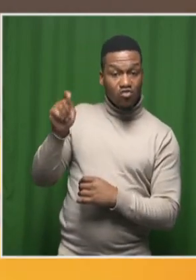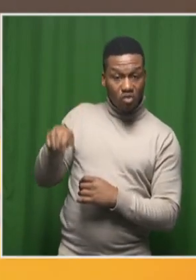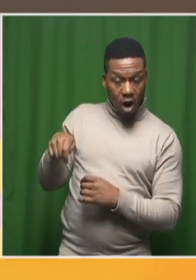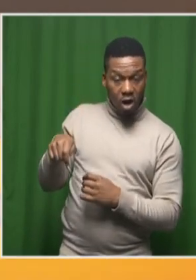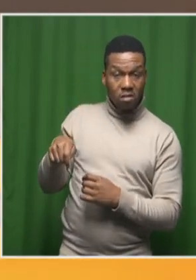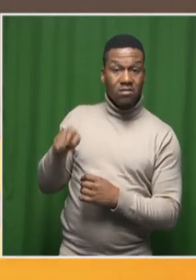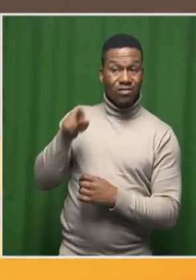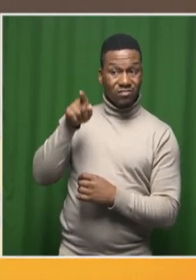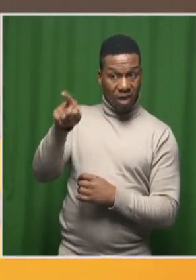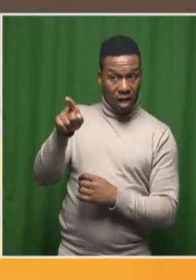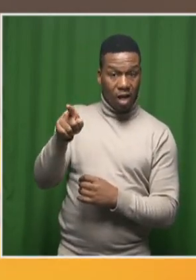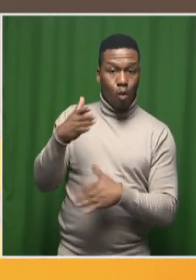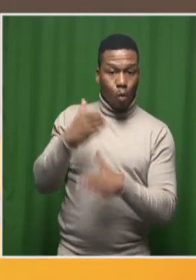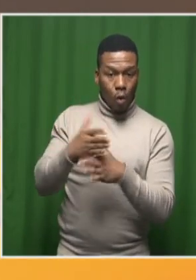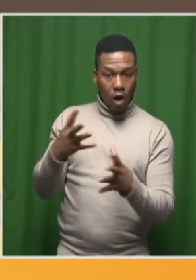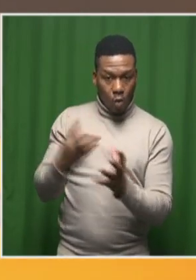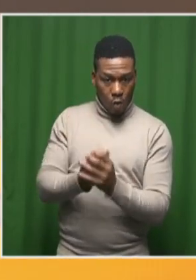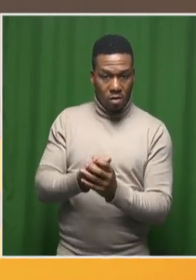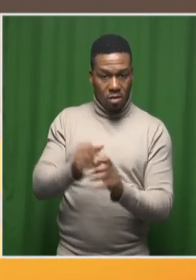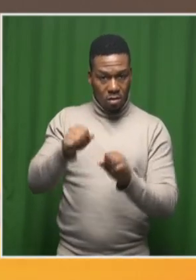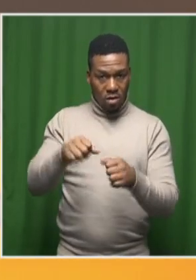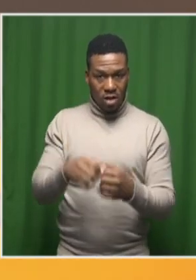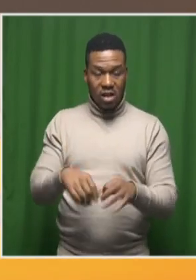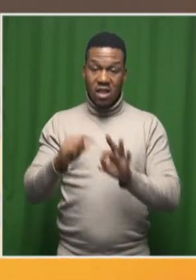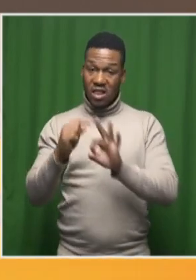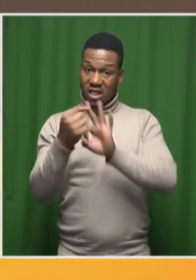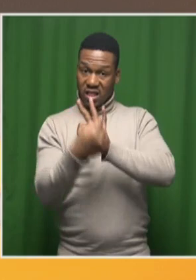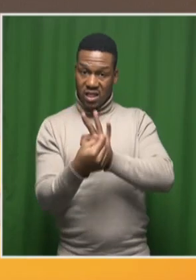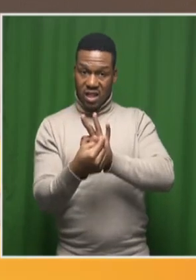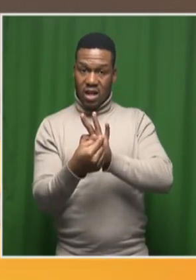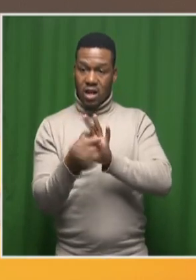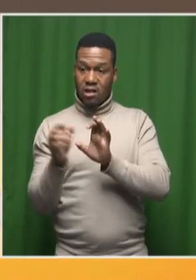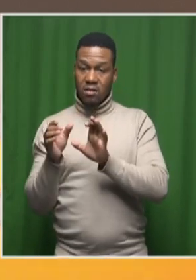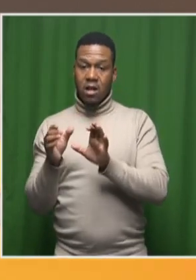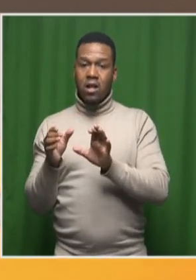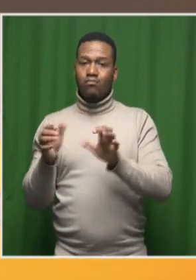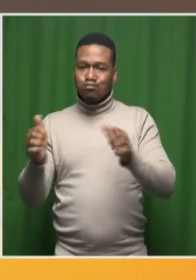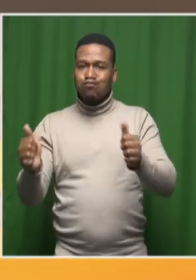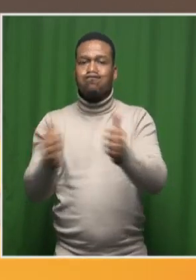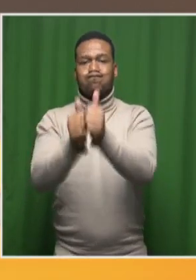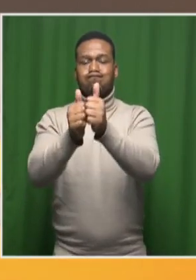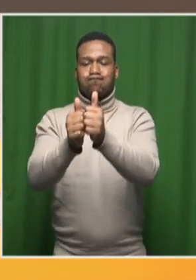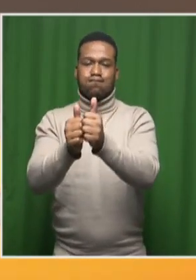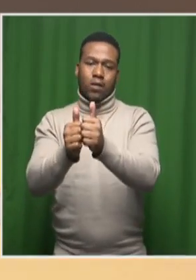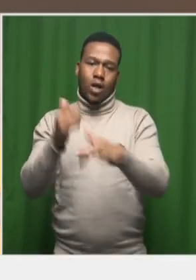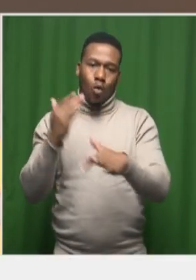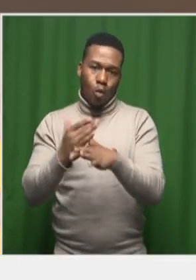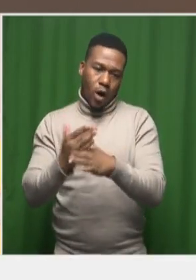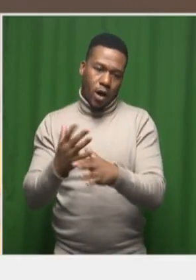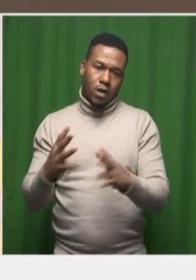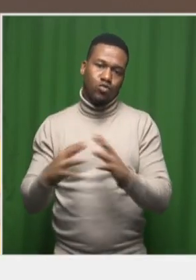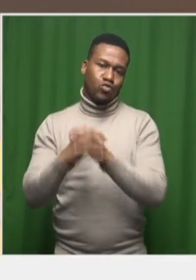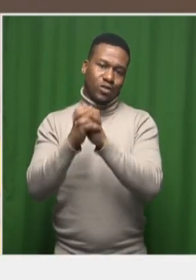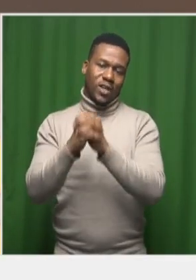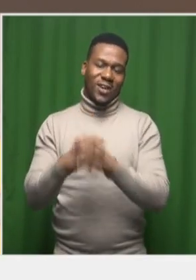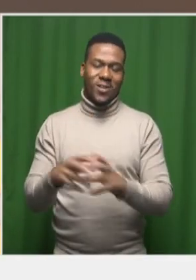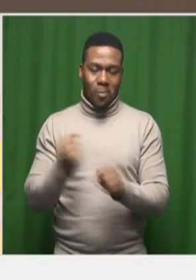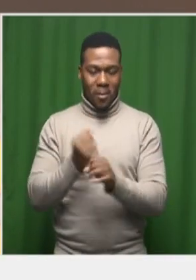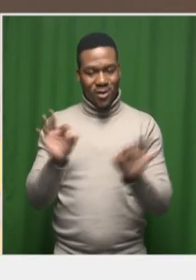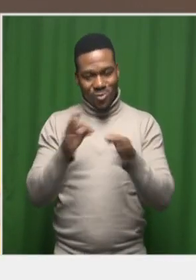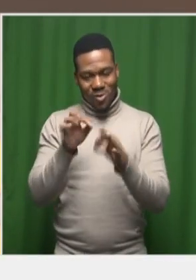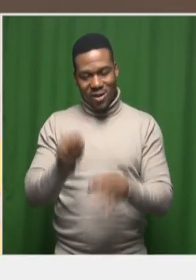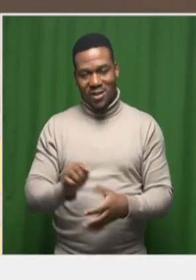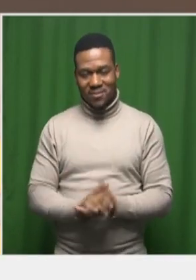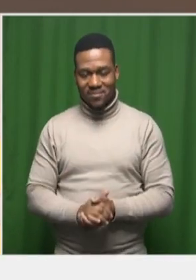Okay. So the three parties come together and have to to really put this out together. Wow,